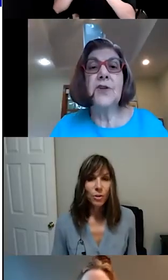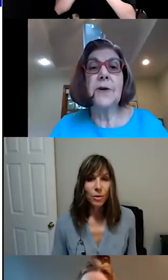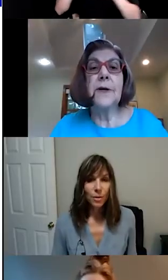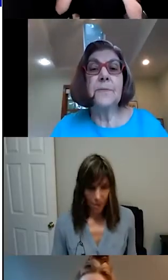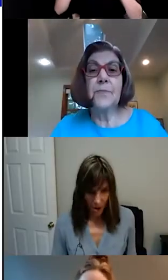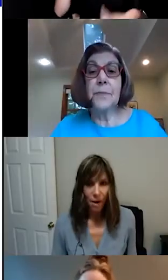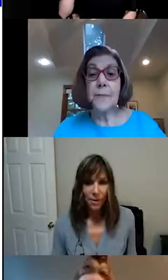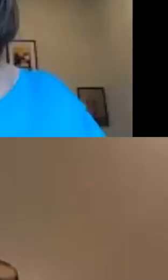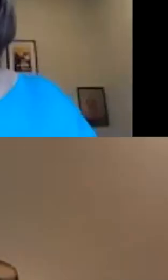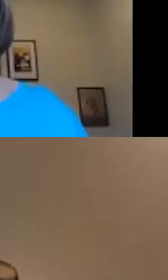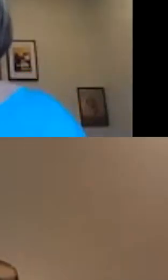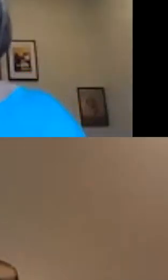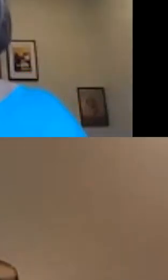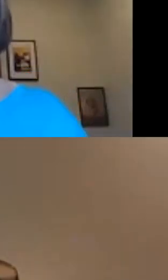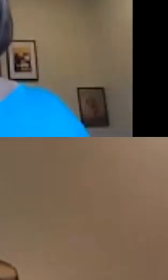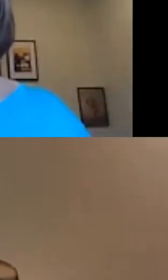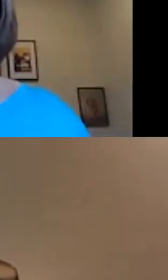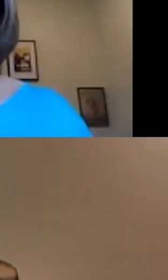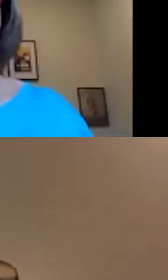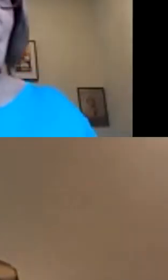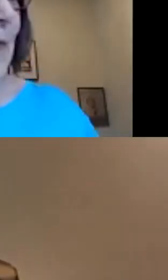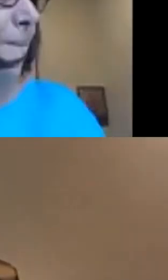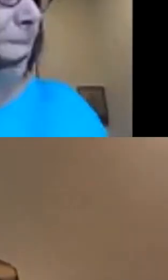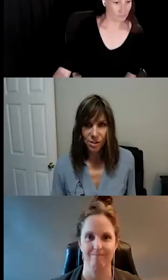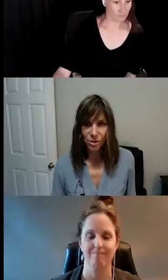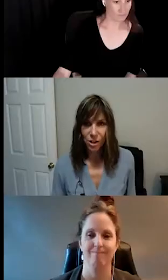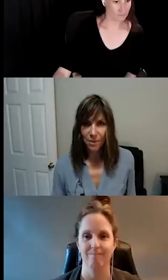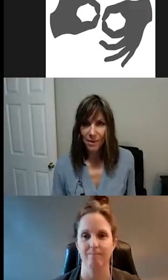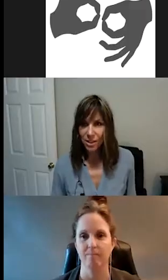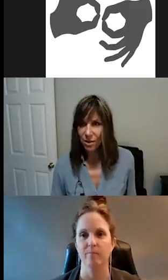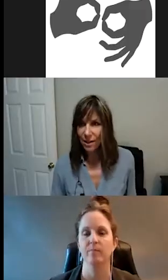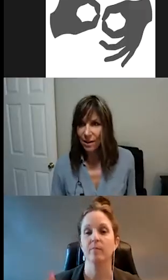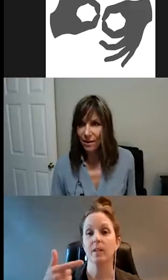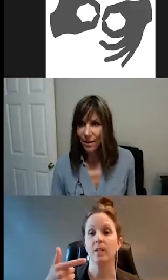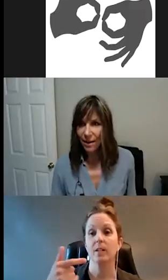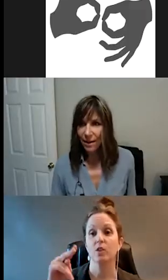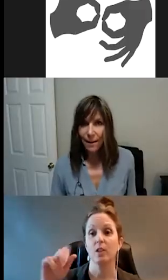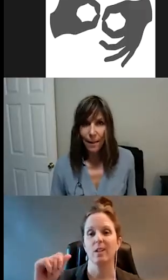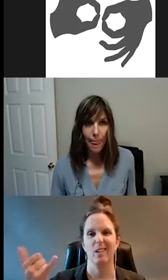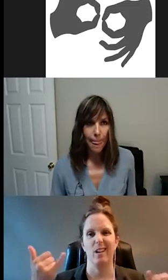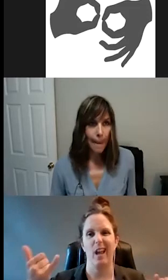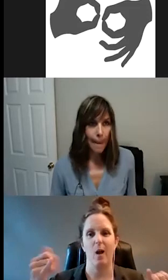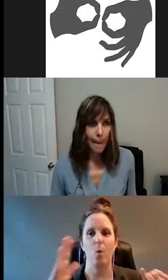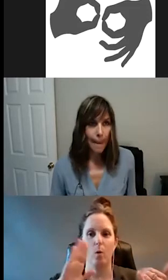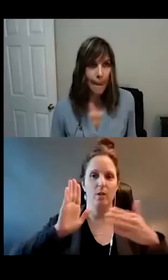stop sharing. Okay, great. I'll start sharing my screen here.